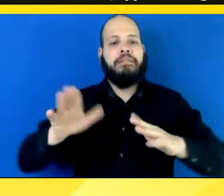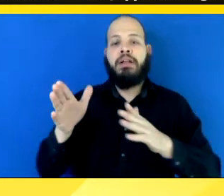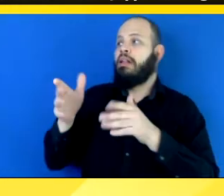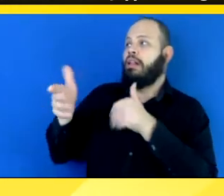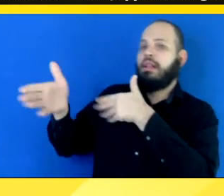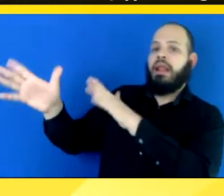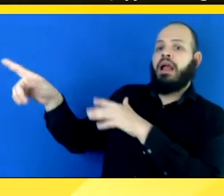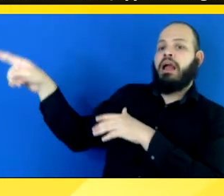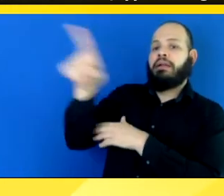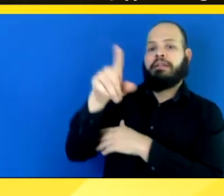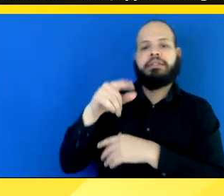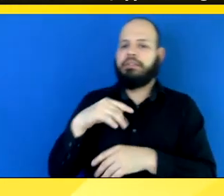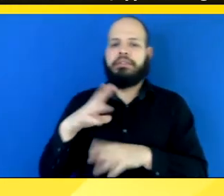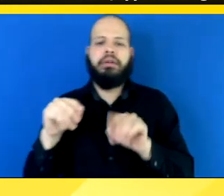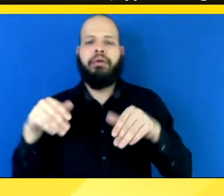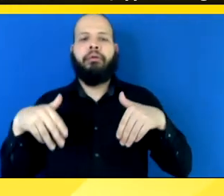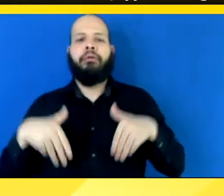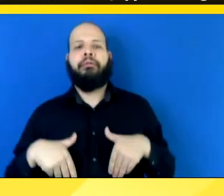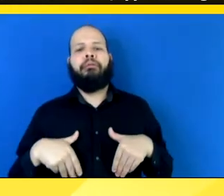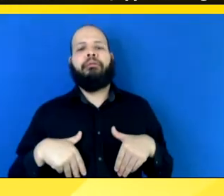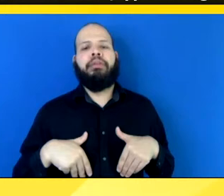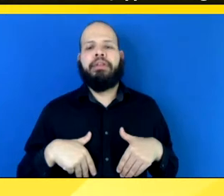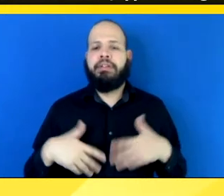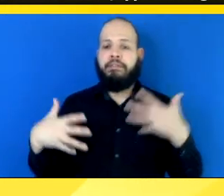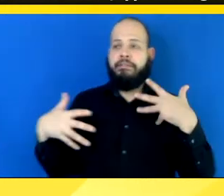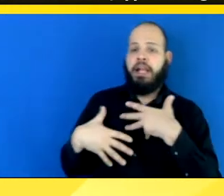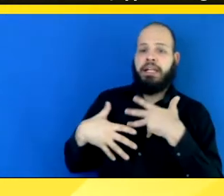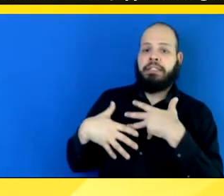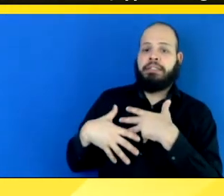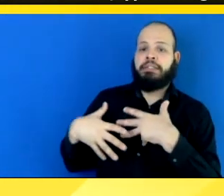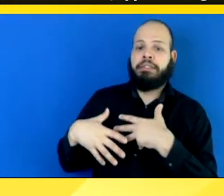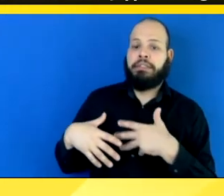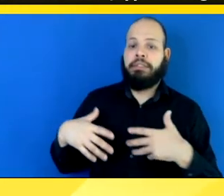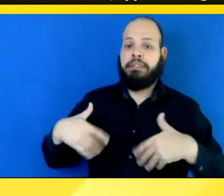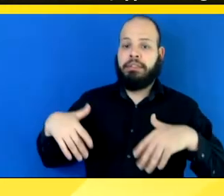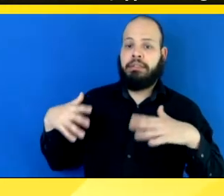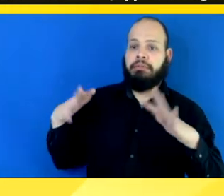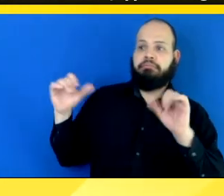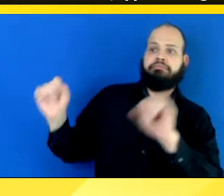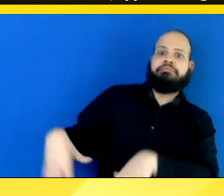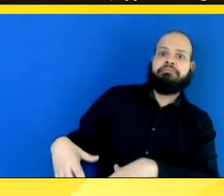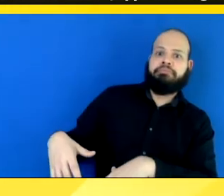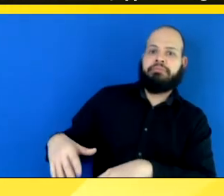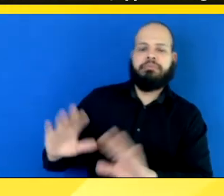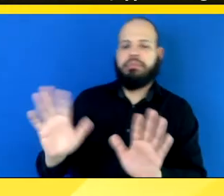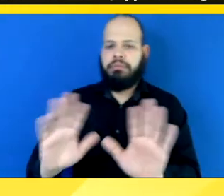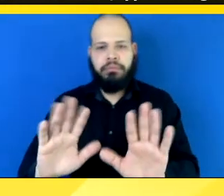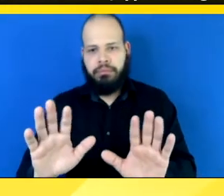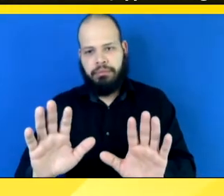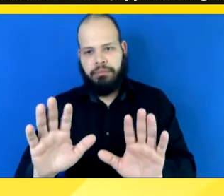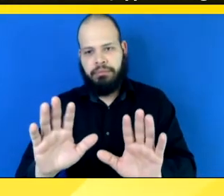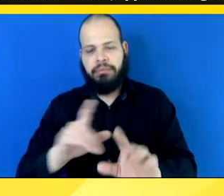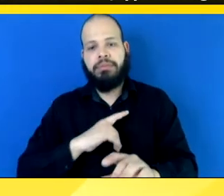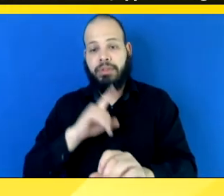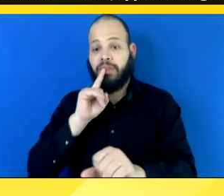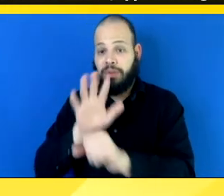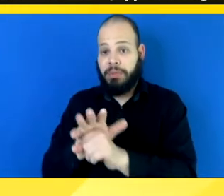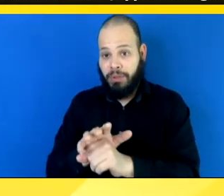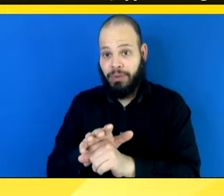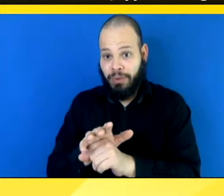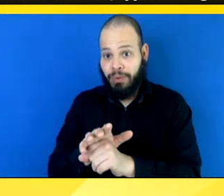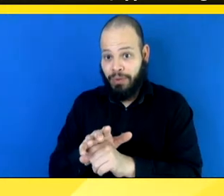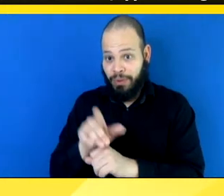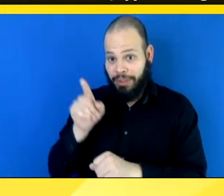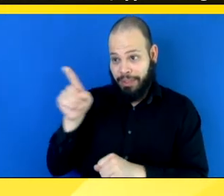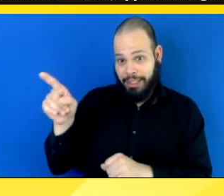flinch, you will not falter. And I promise you that AFSCME stands with you every single